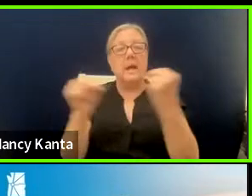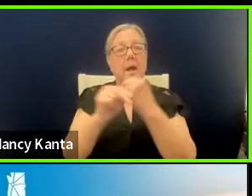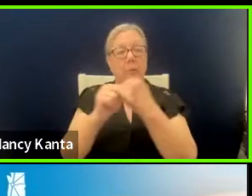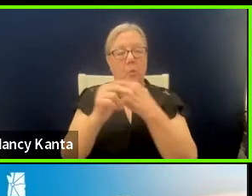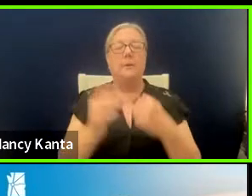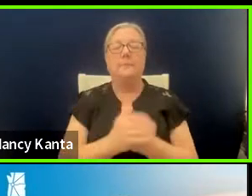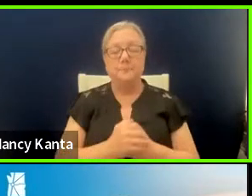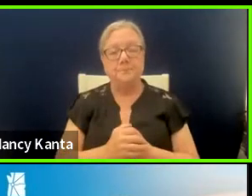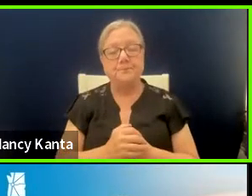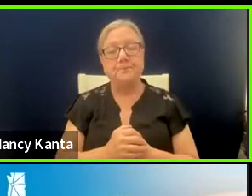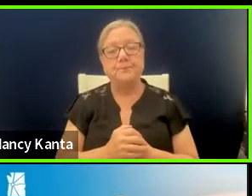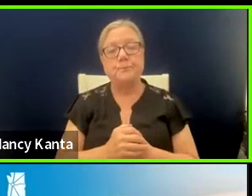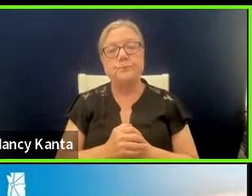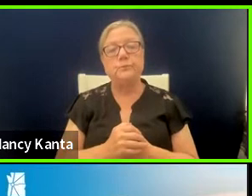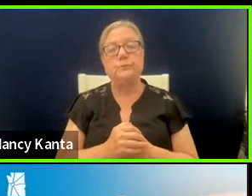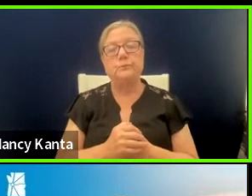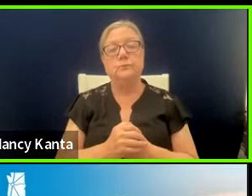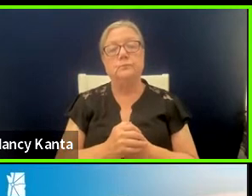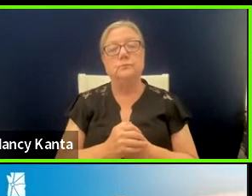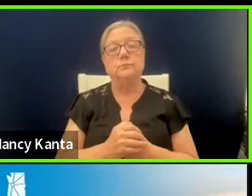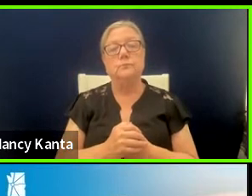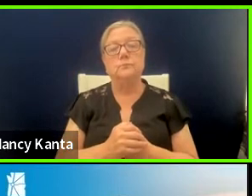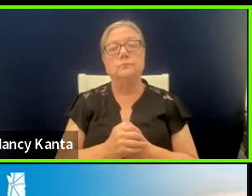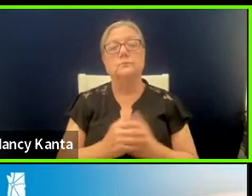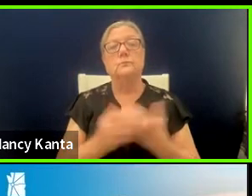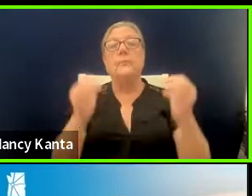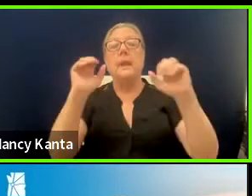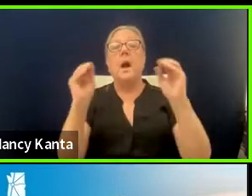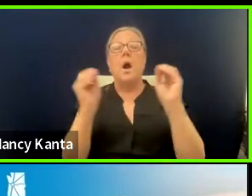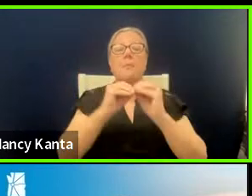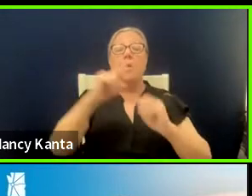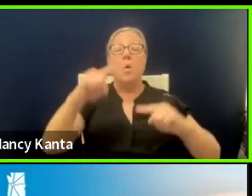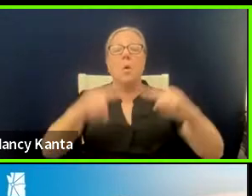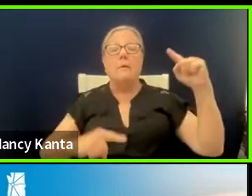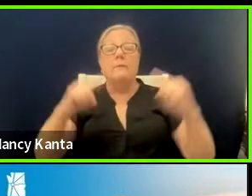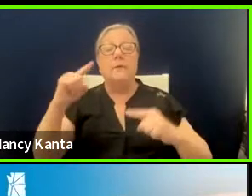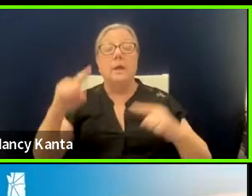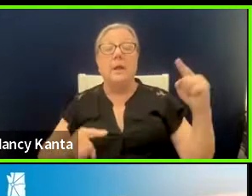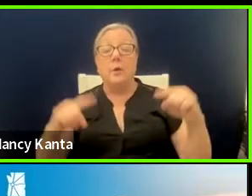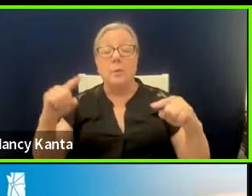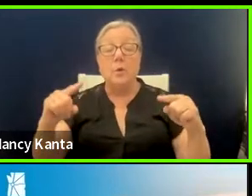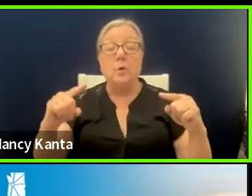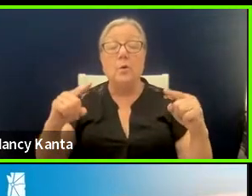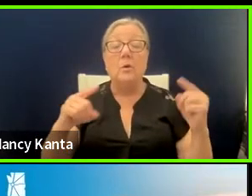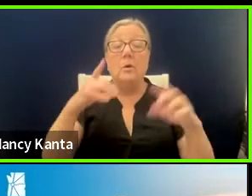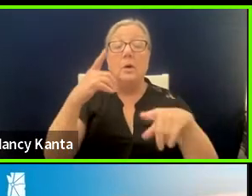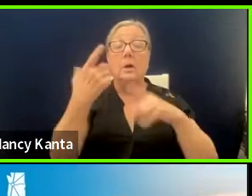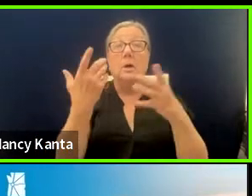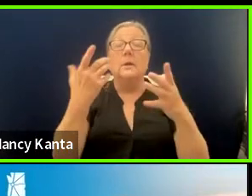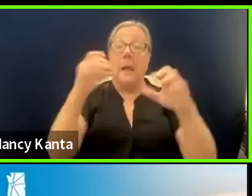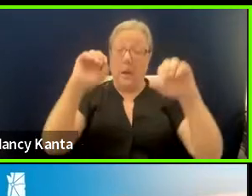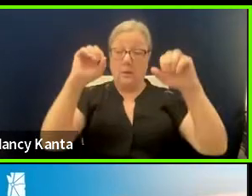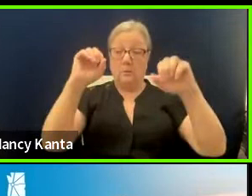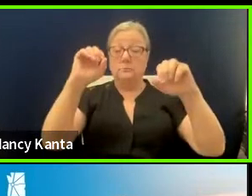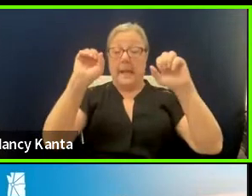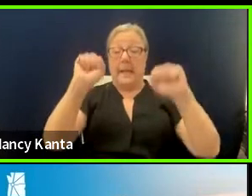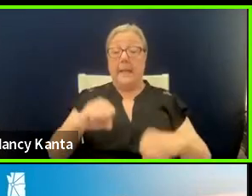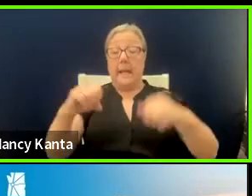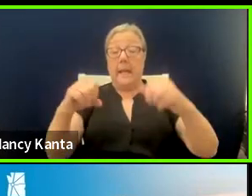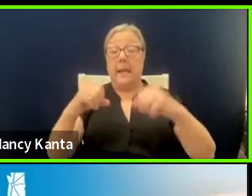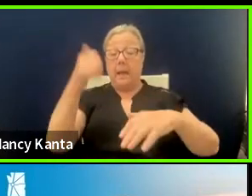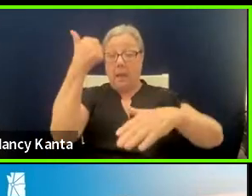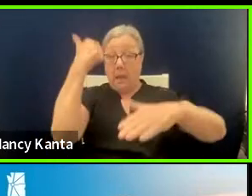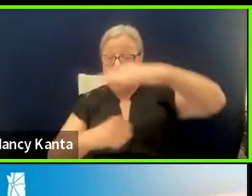We have a little bit more variability in terms of what that type of bridge can be. We can support it from underneath